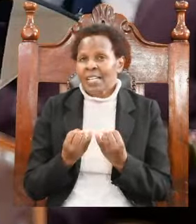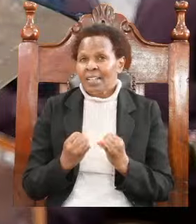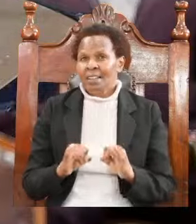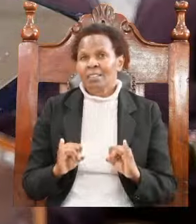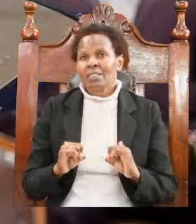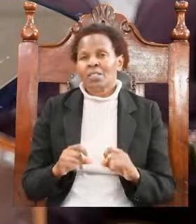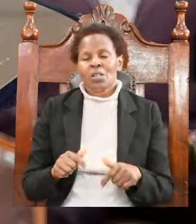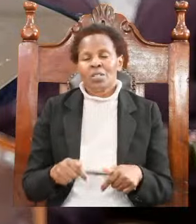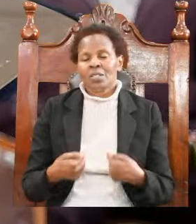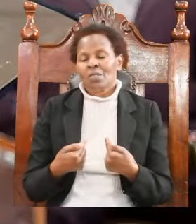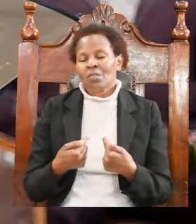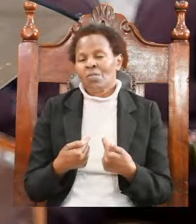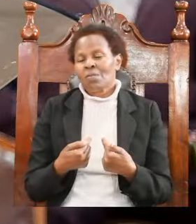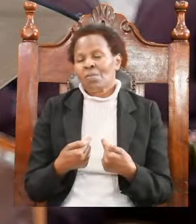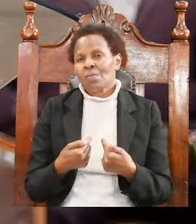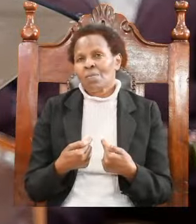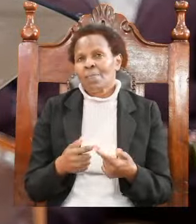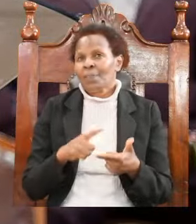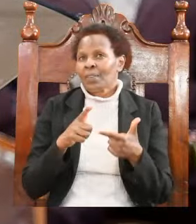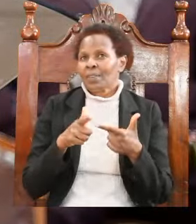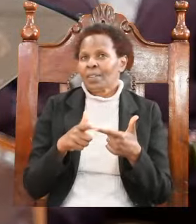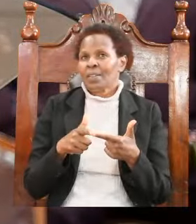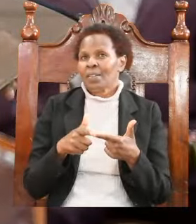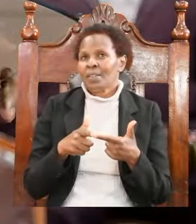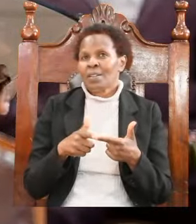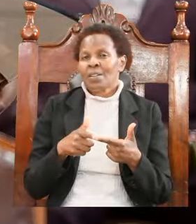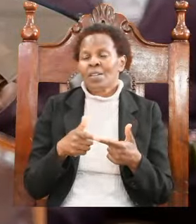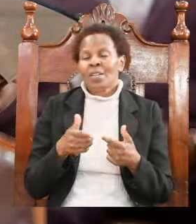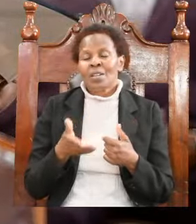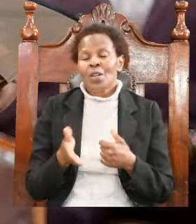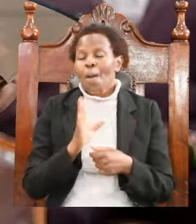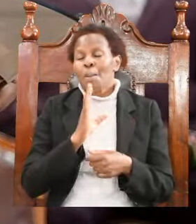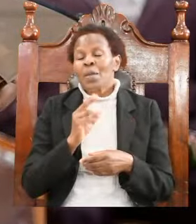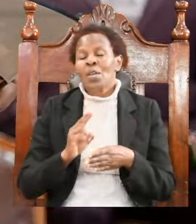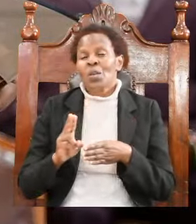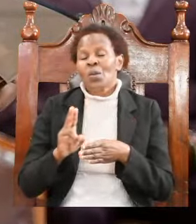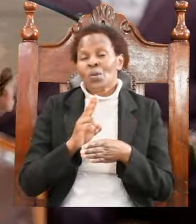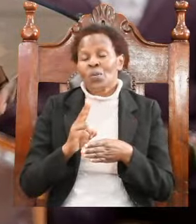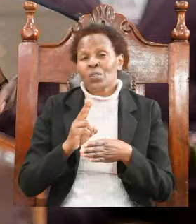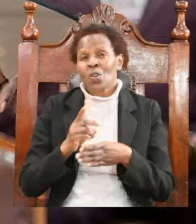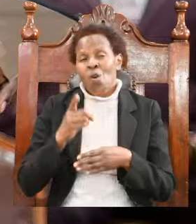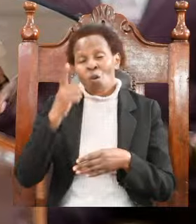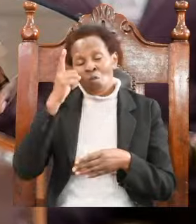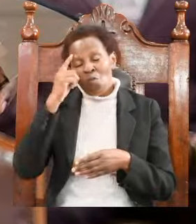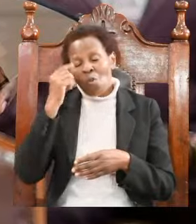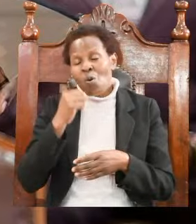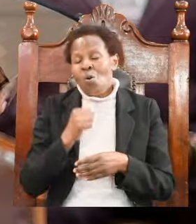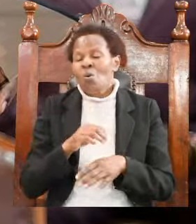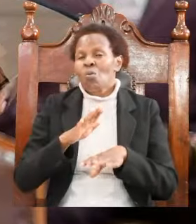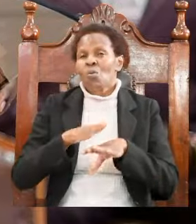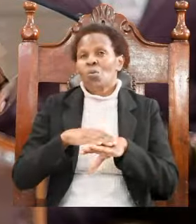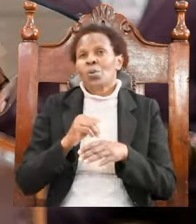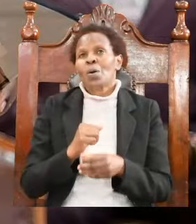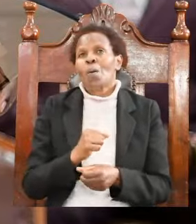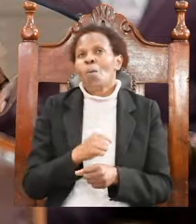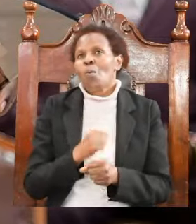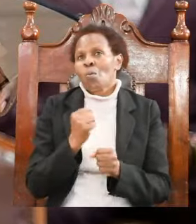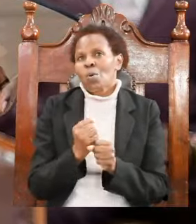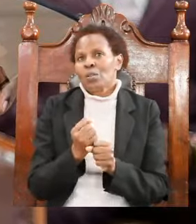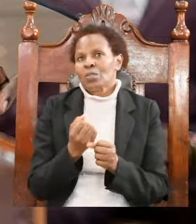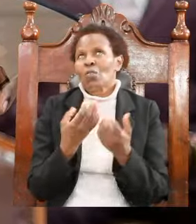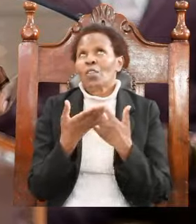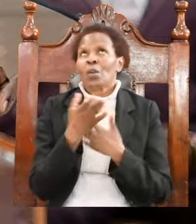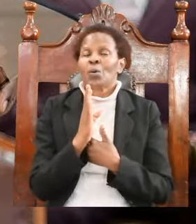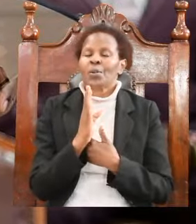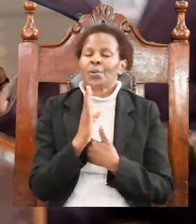himself, then he will be used for honorable works and good works. Bwana